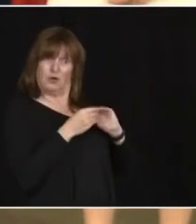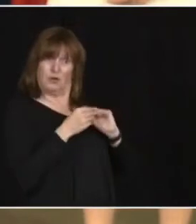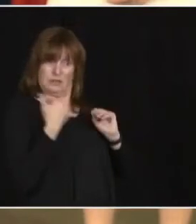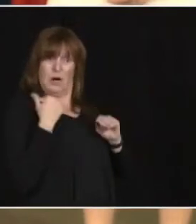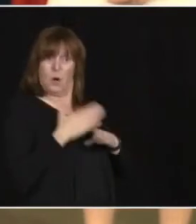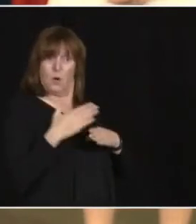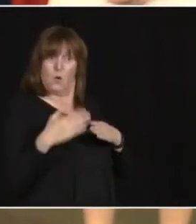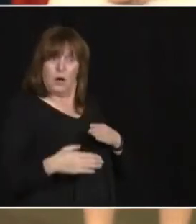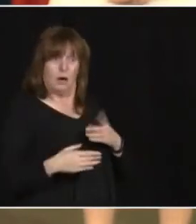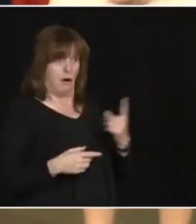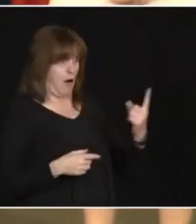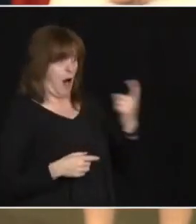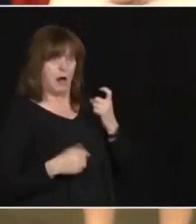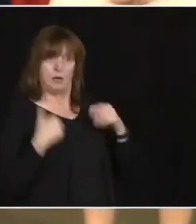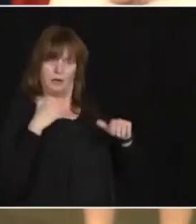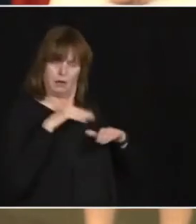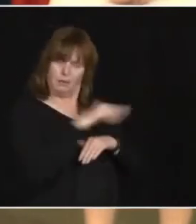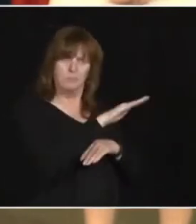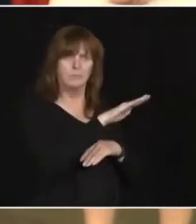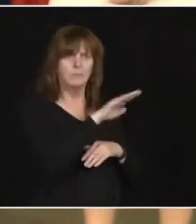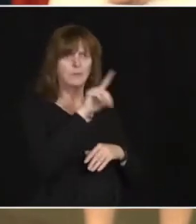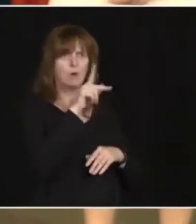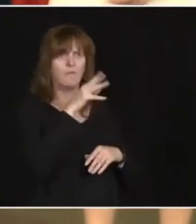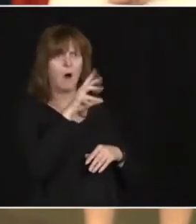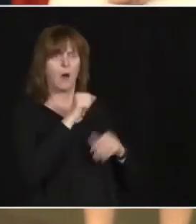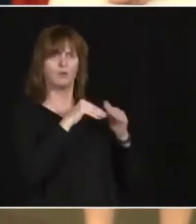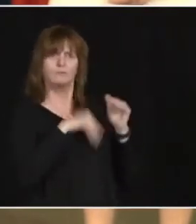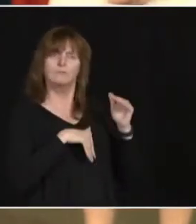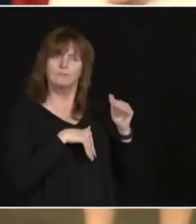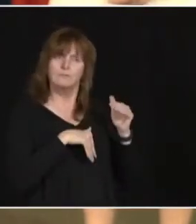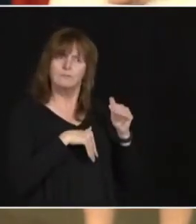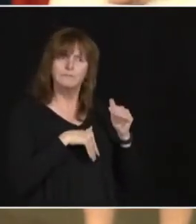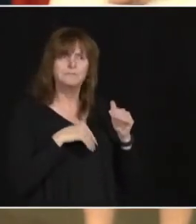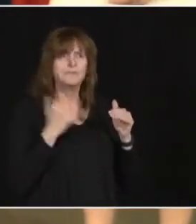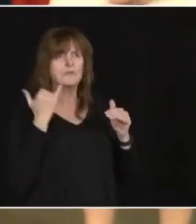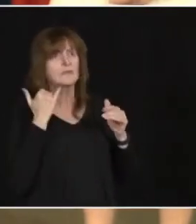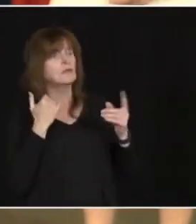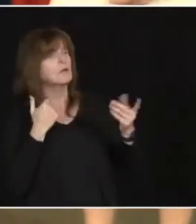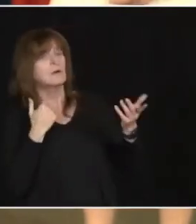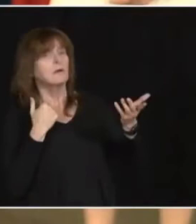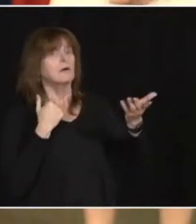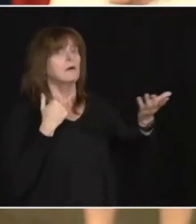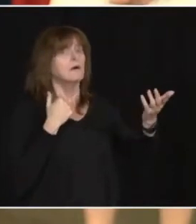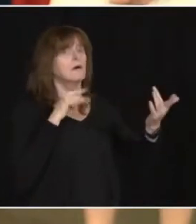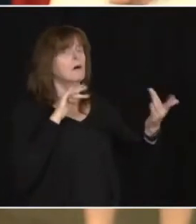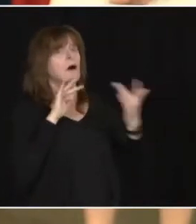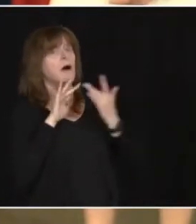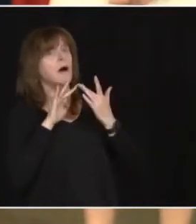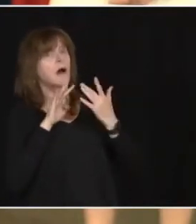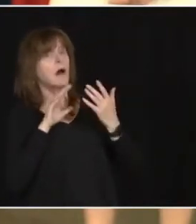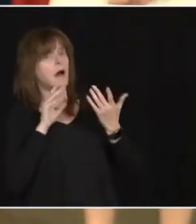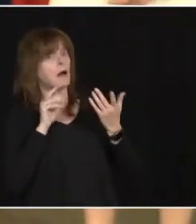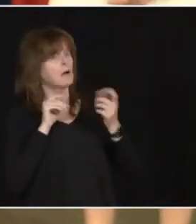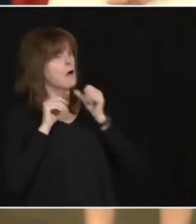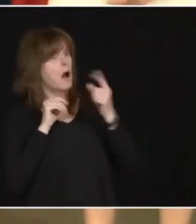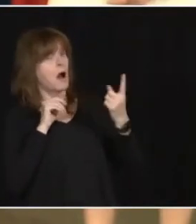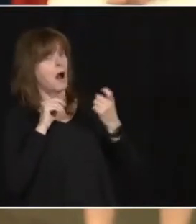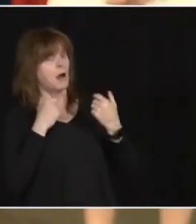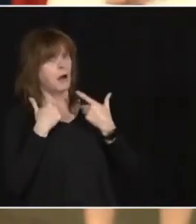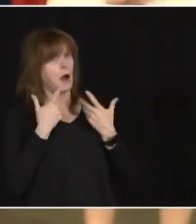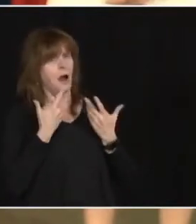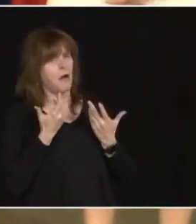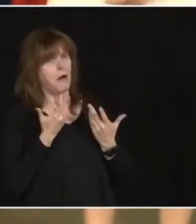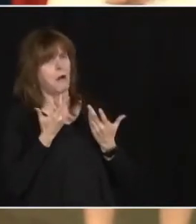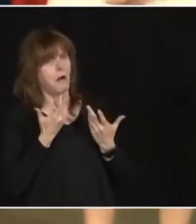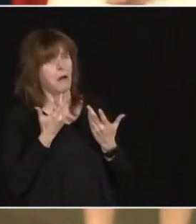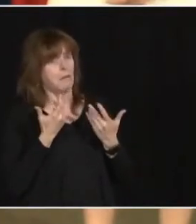hours, and unless they're not reporting in, which I don't believe they're not doing that, but if they report in, they